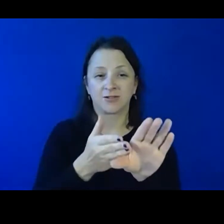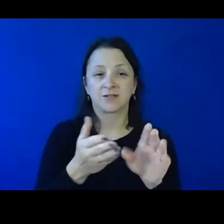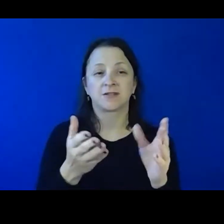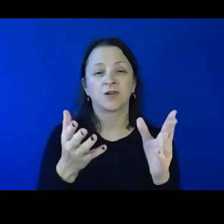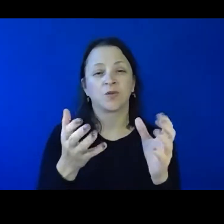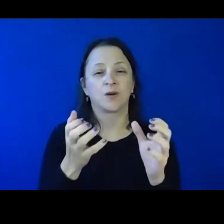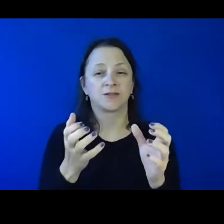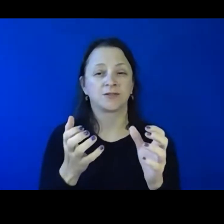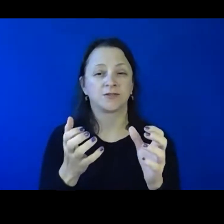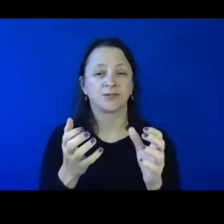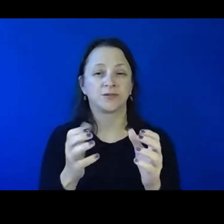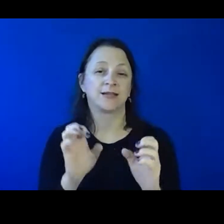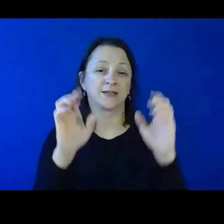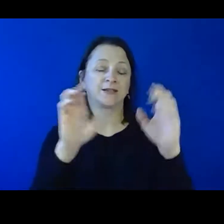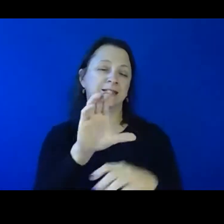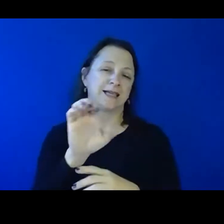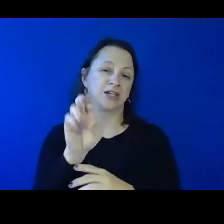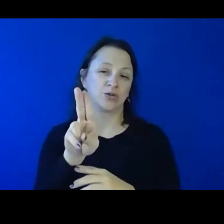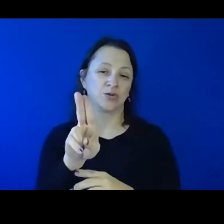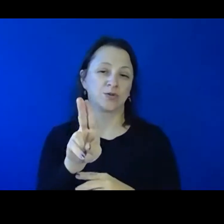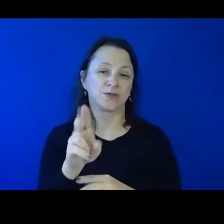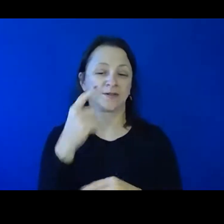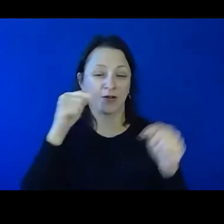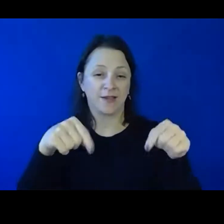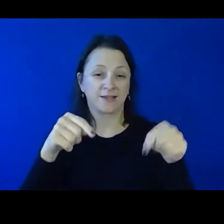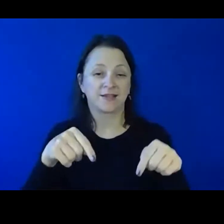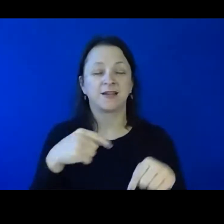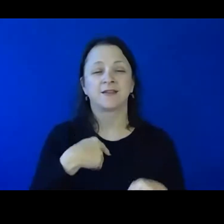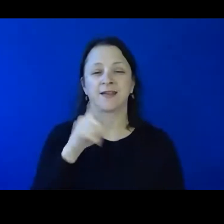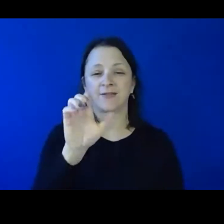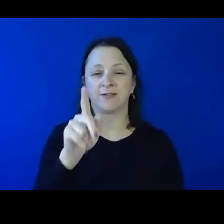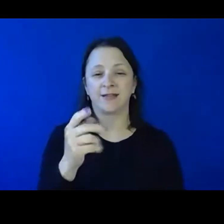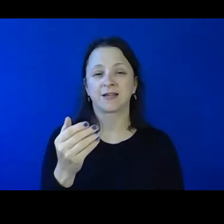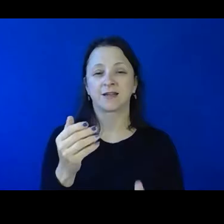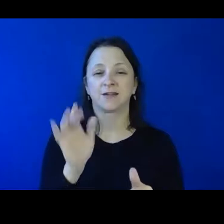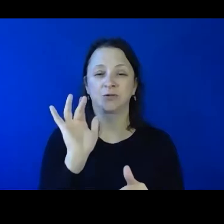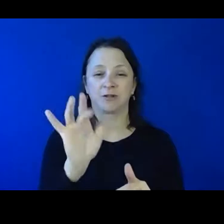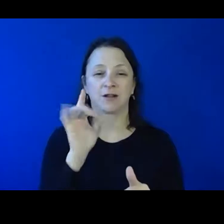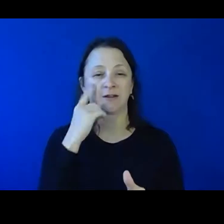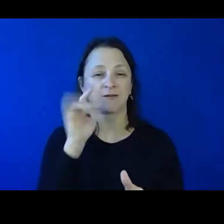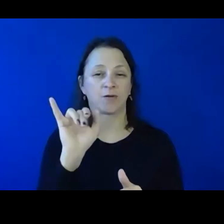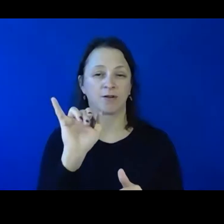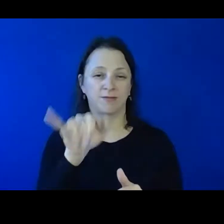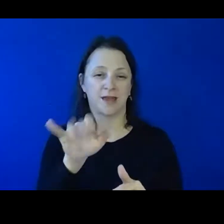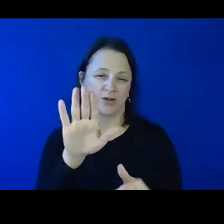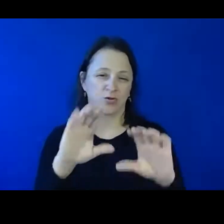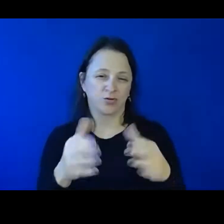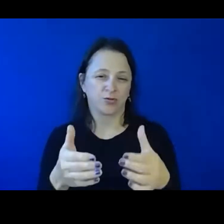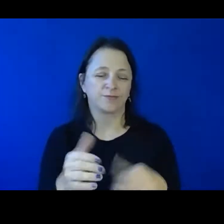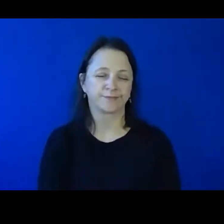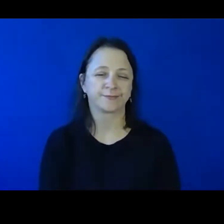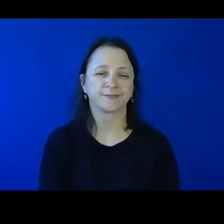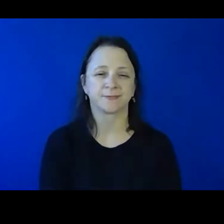claim continuing education credits, there is a link that you can go to specifically for the psychologists on the webinar.